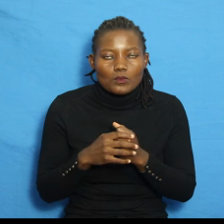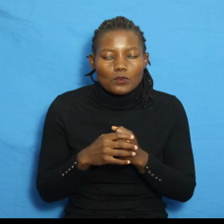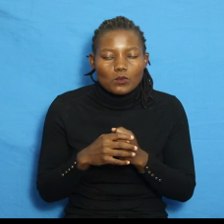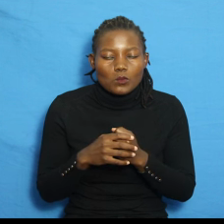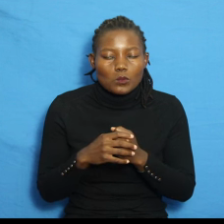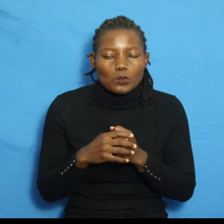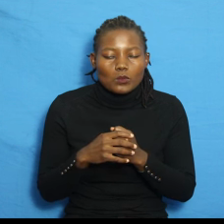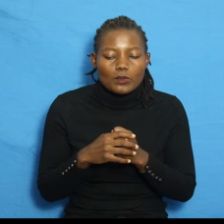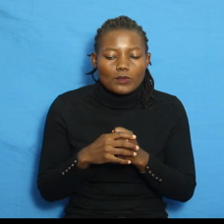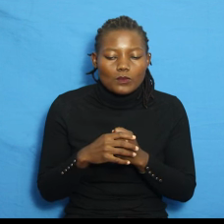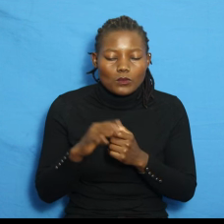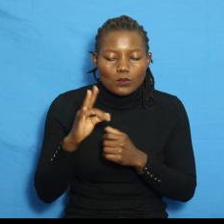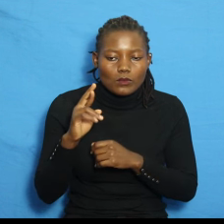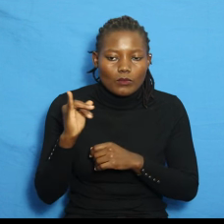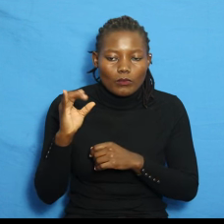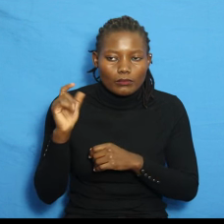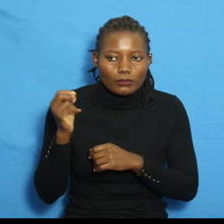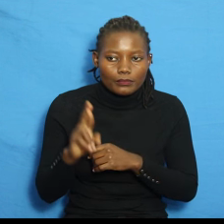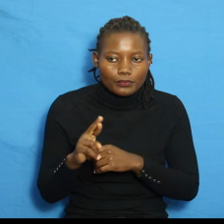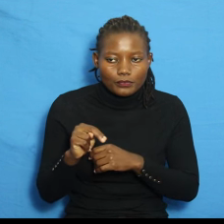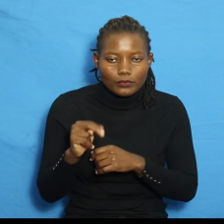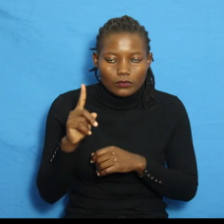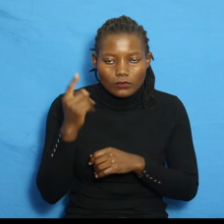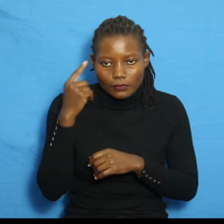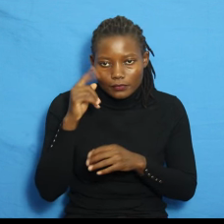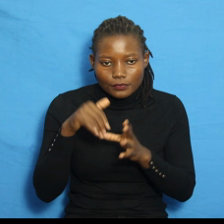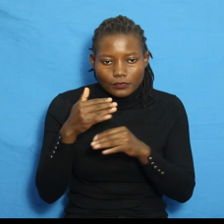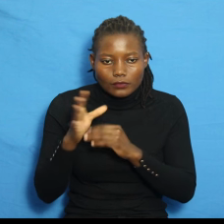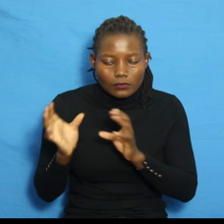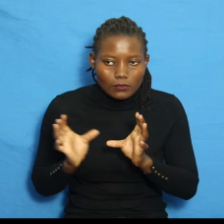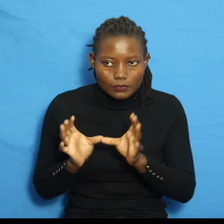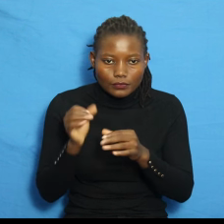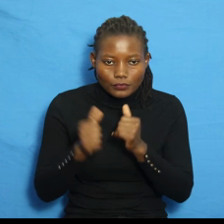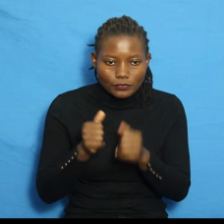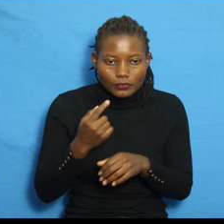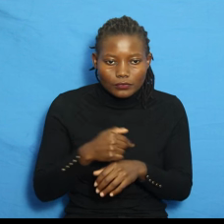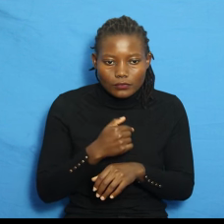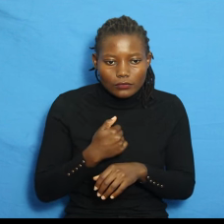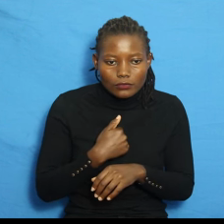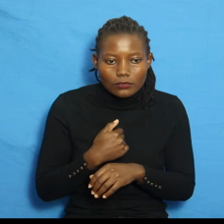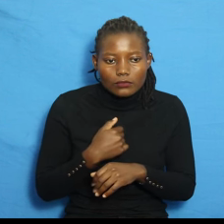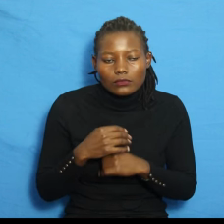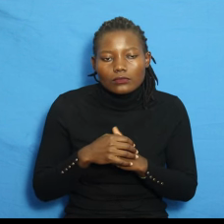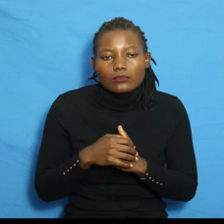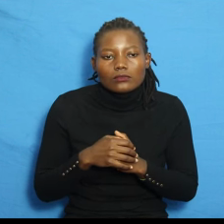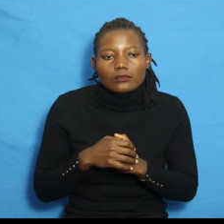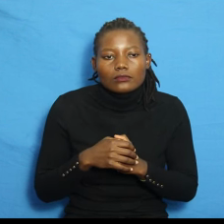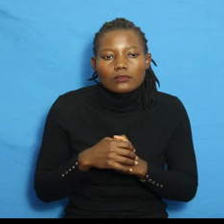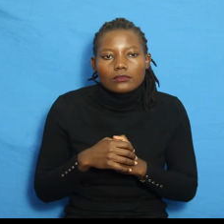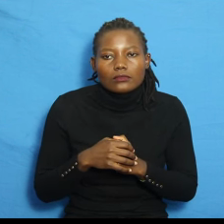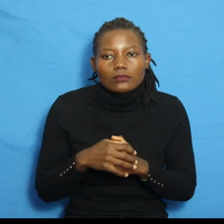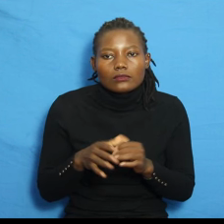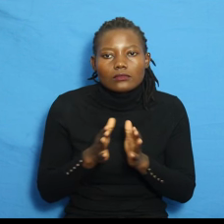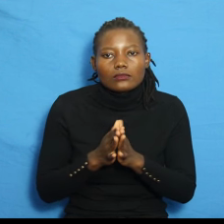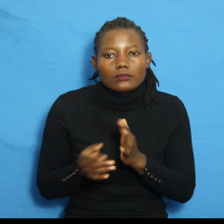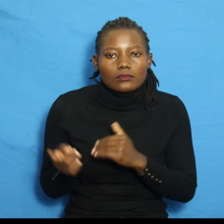in contact. Friction is one of the external forces that we